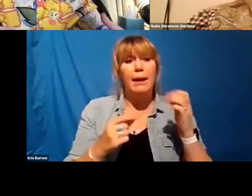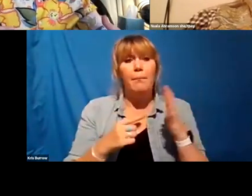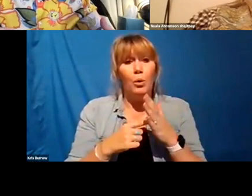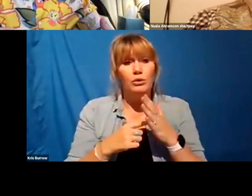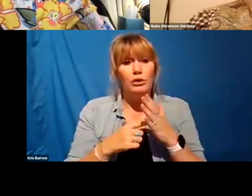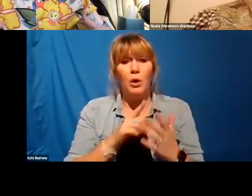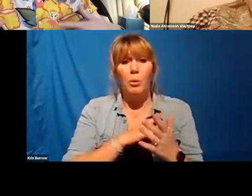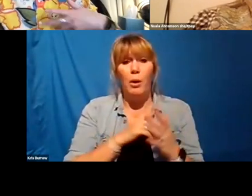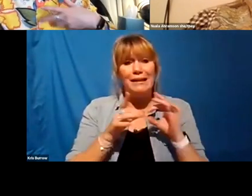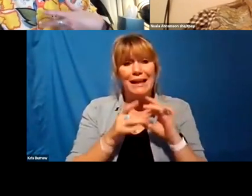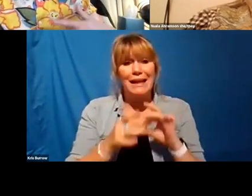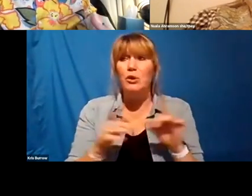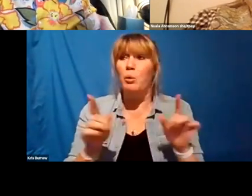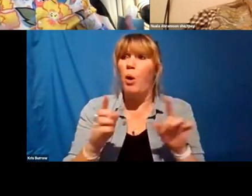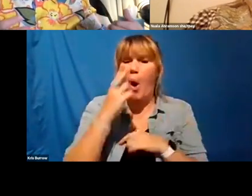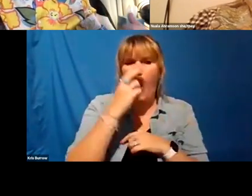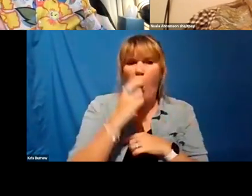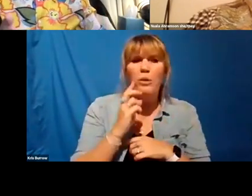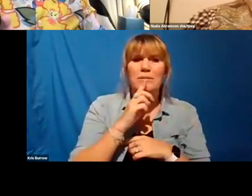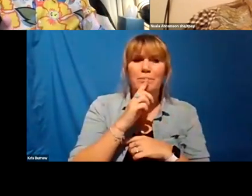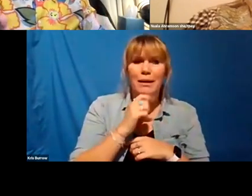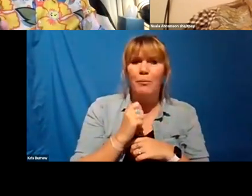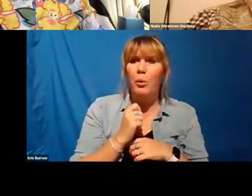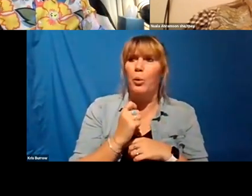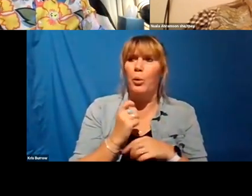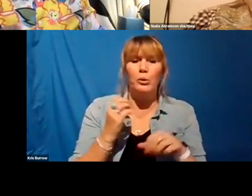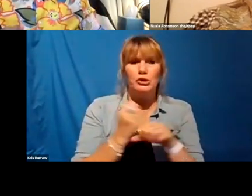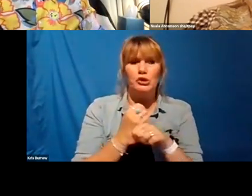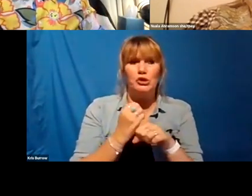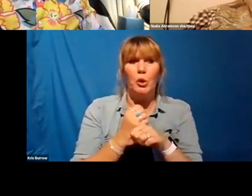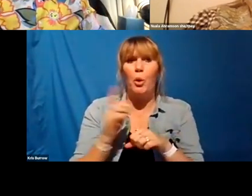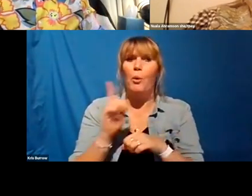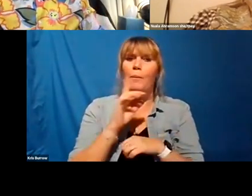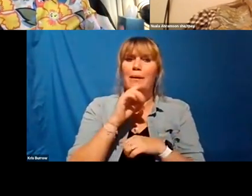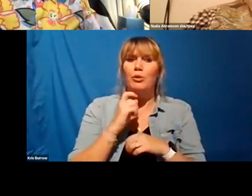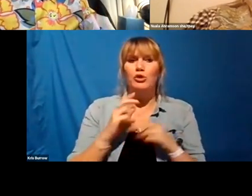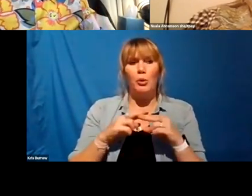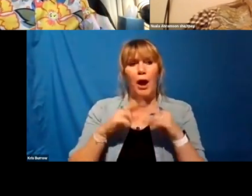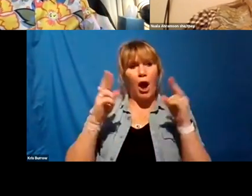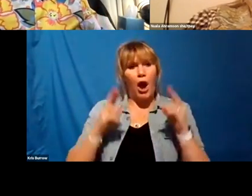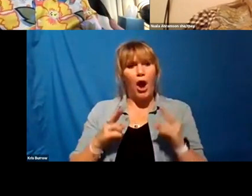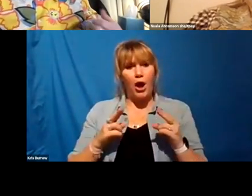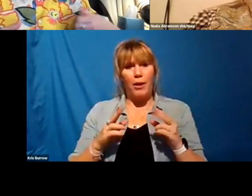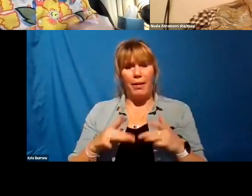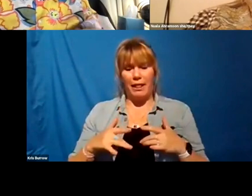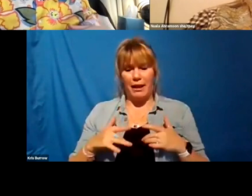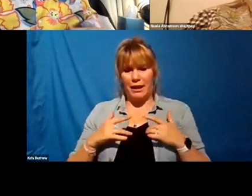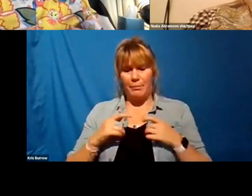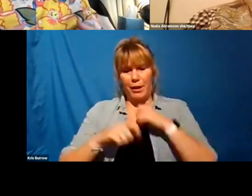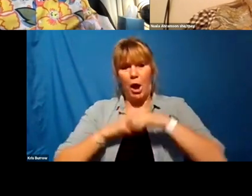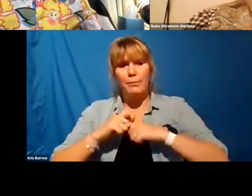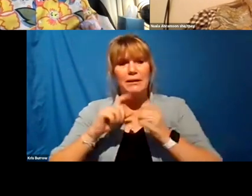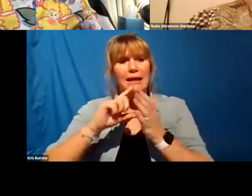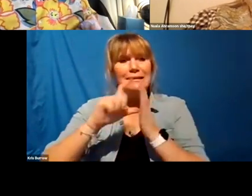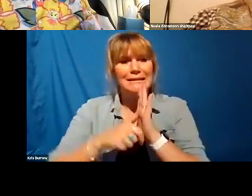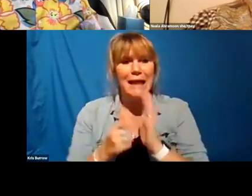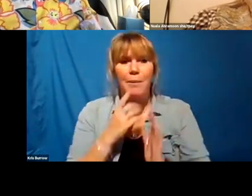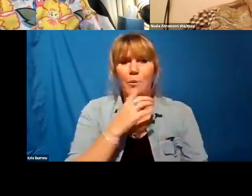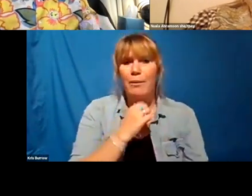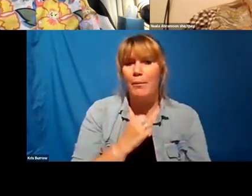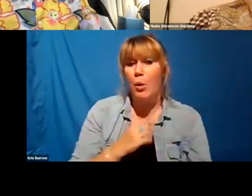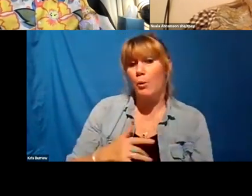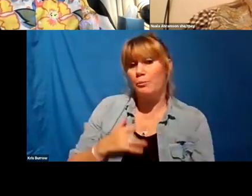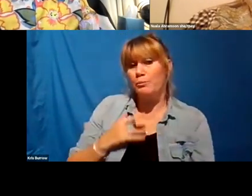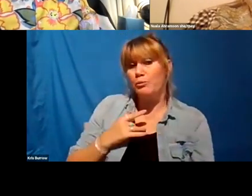older people might do, what people might, you know, as you say, what people might do at home then becomes disabled people. Do you think disabled artists are